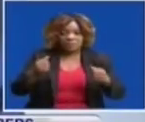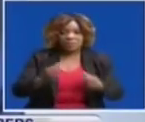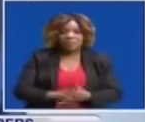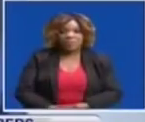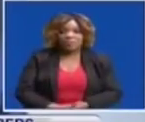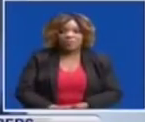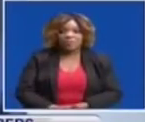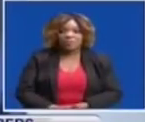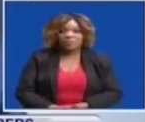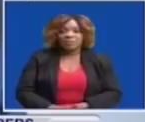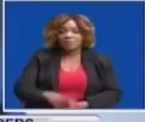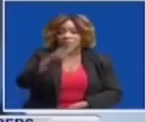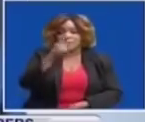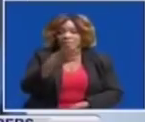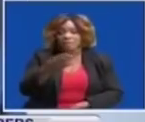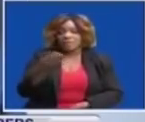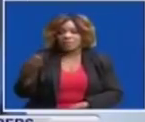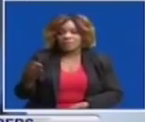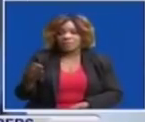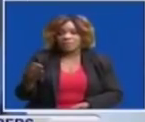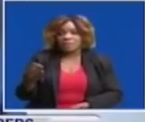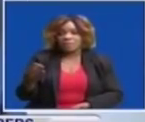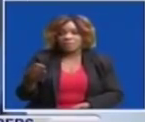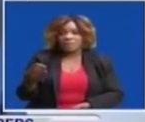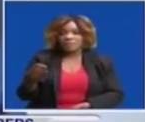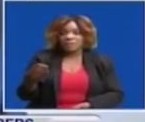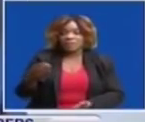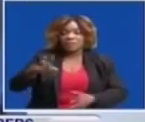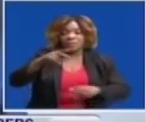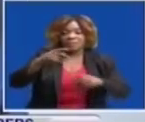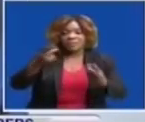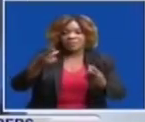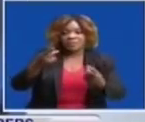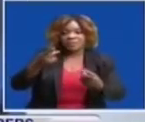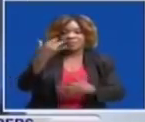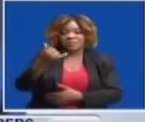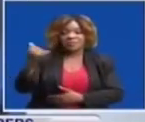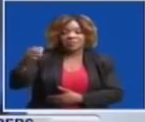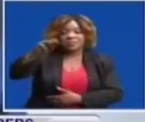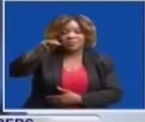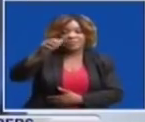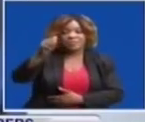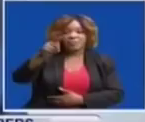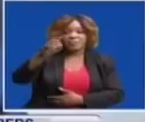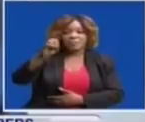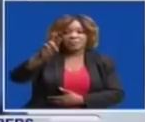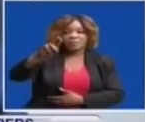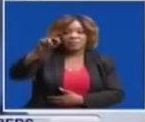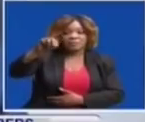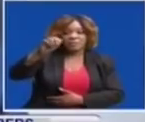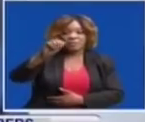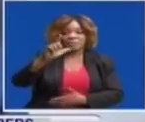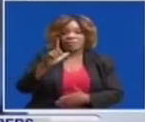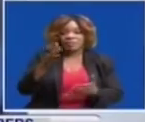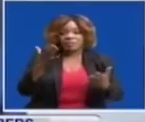legacy goal number 1, is to reduce maternal mortalities, child